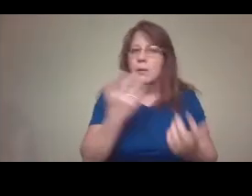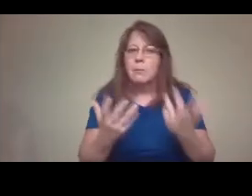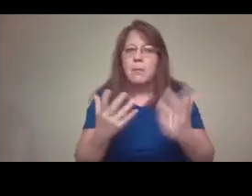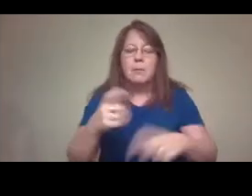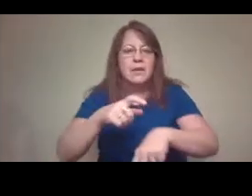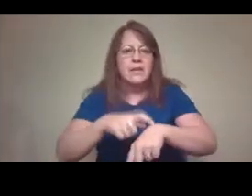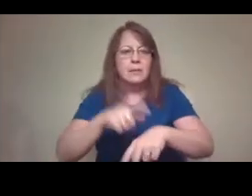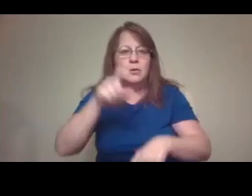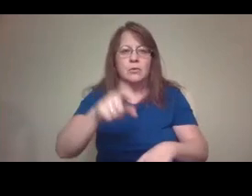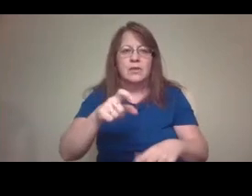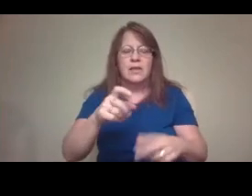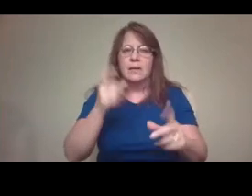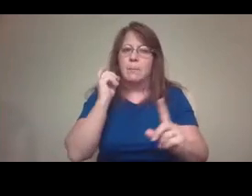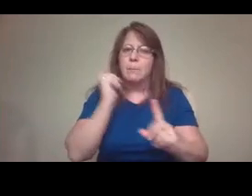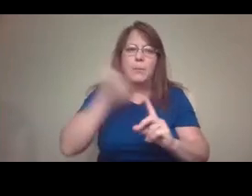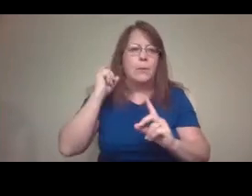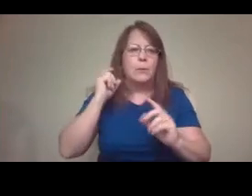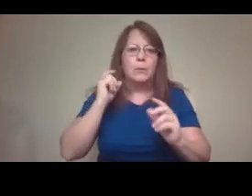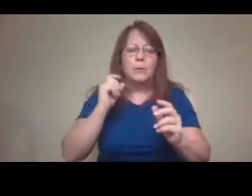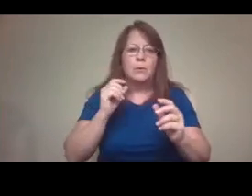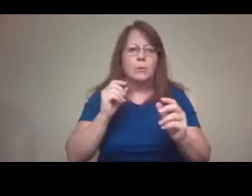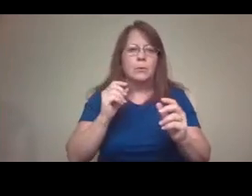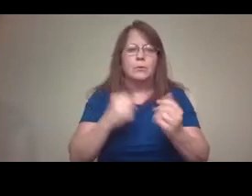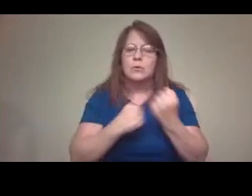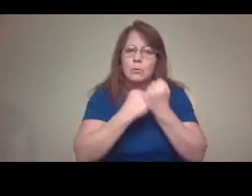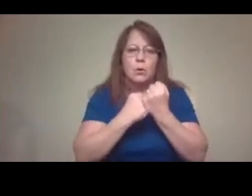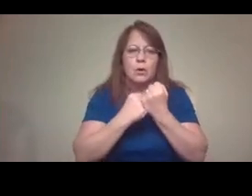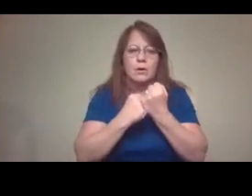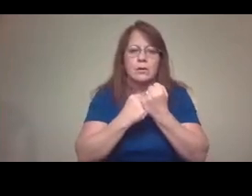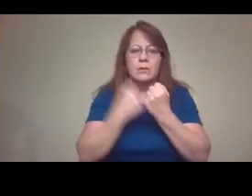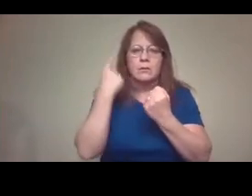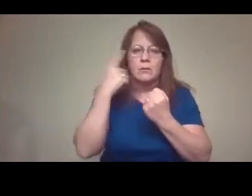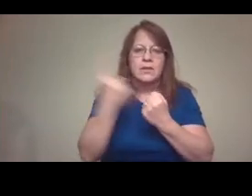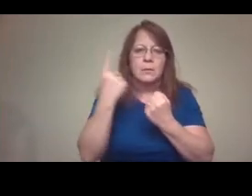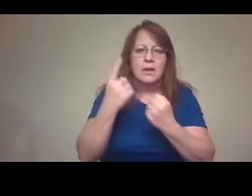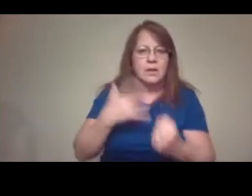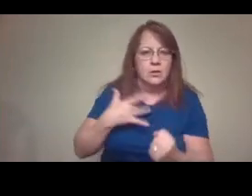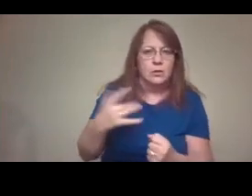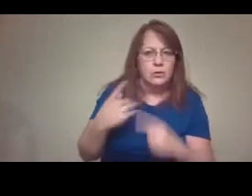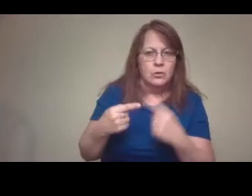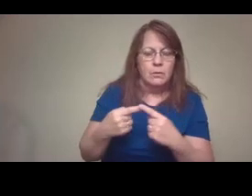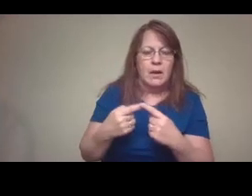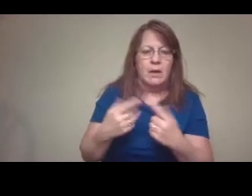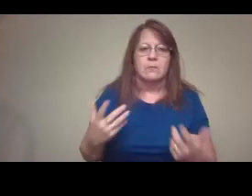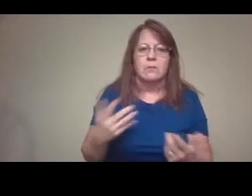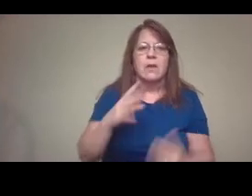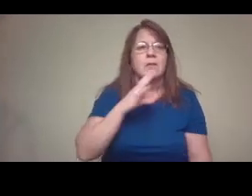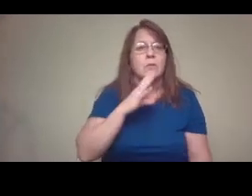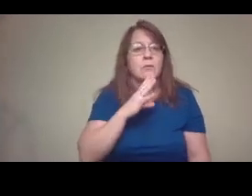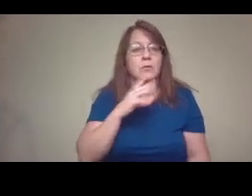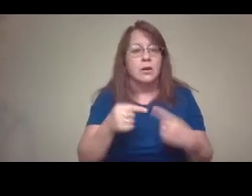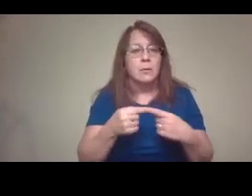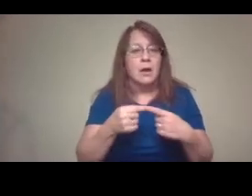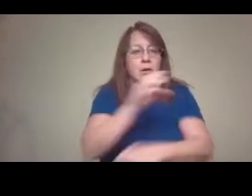need immediate support from someone and that you're concerned about. And so as we've talked about, there's Colorado